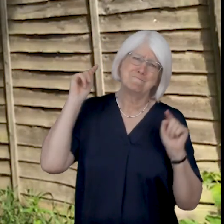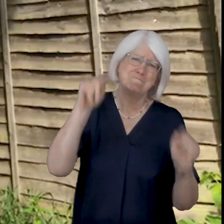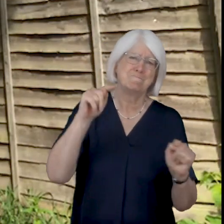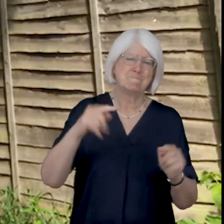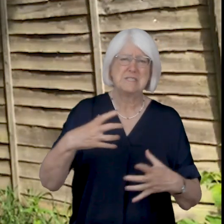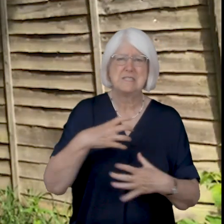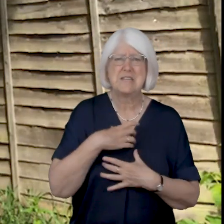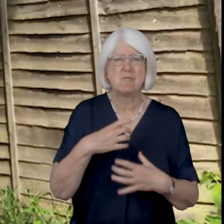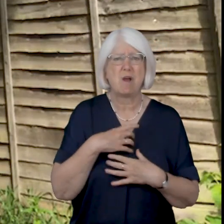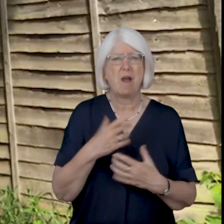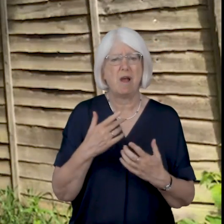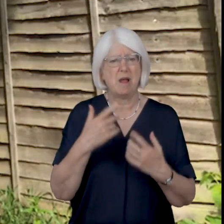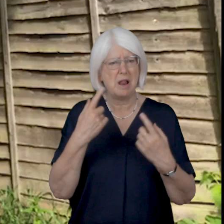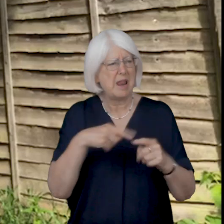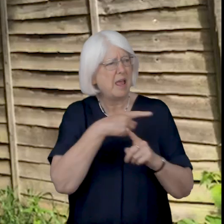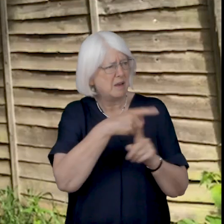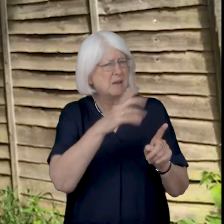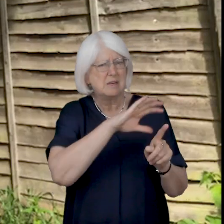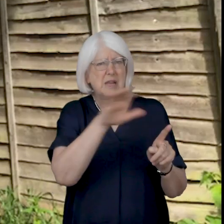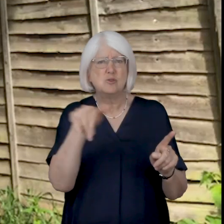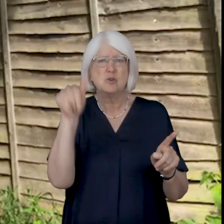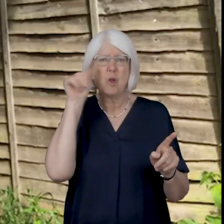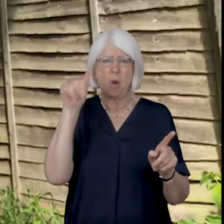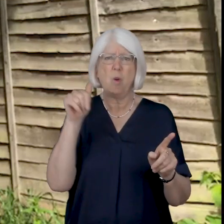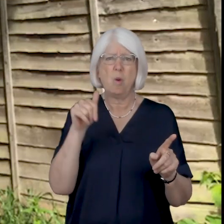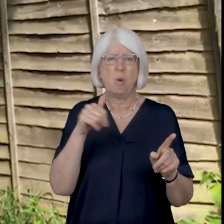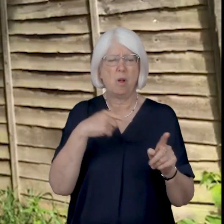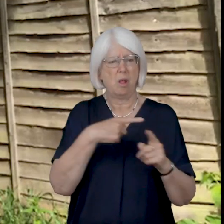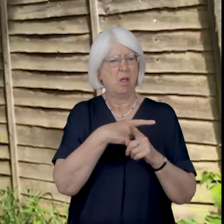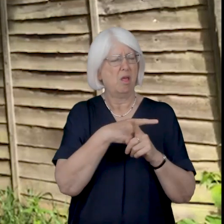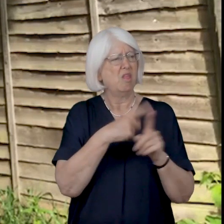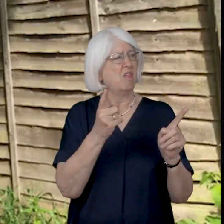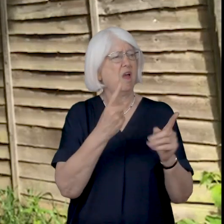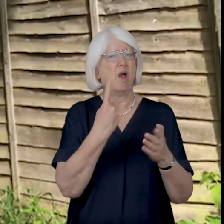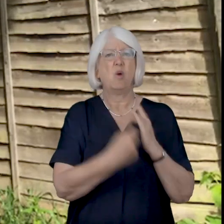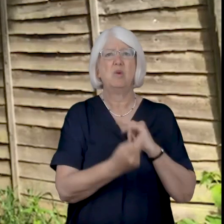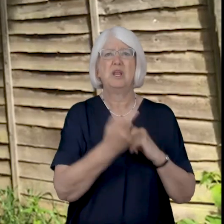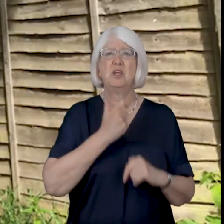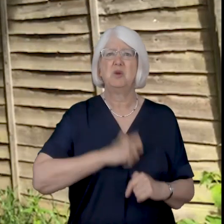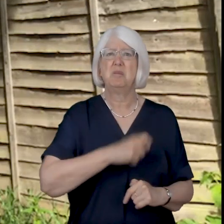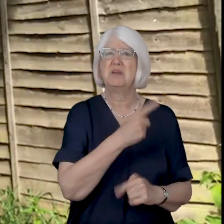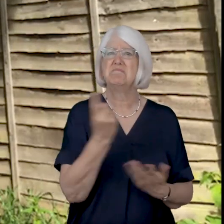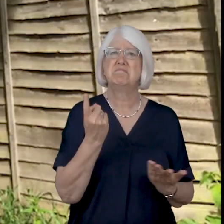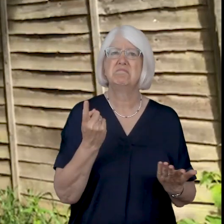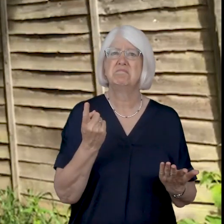Lord. Let the nations know that they are only mortal.